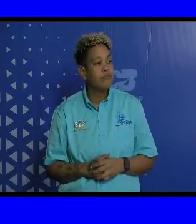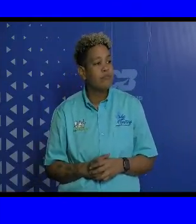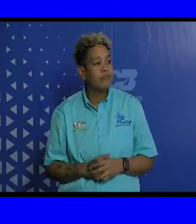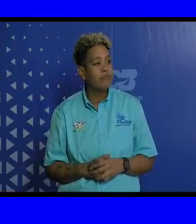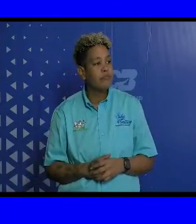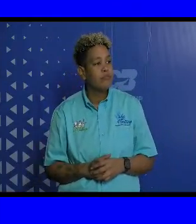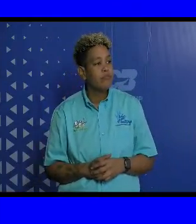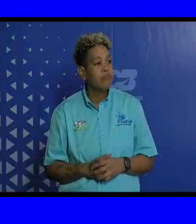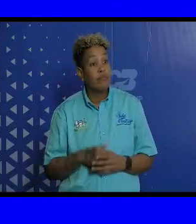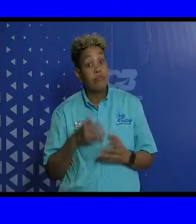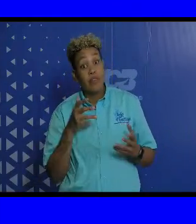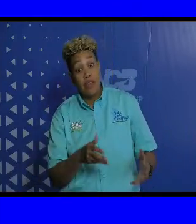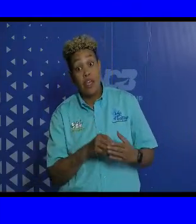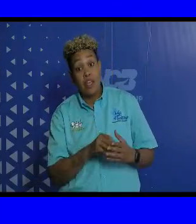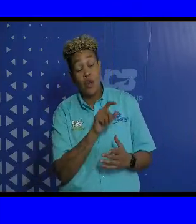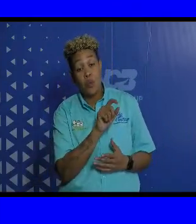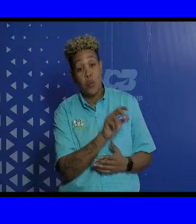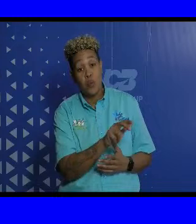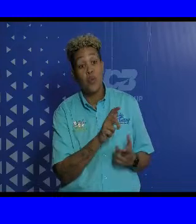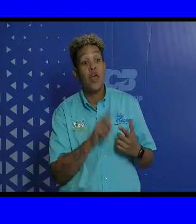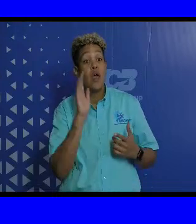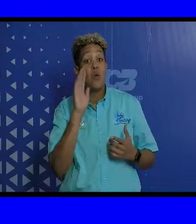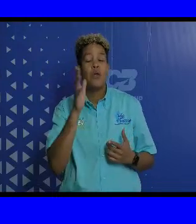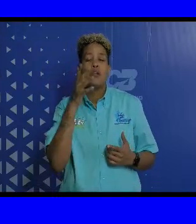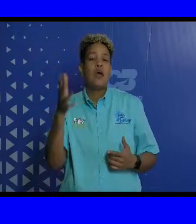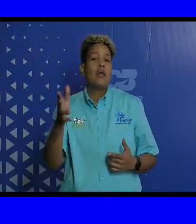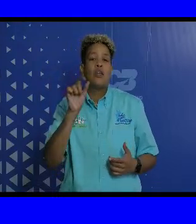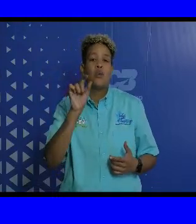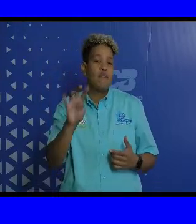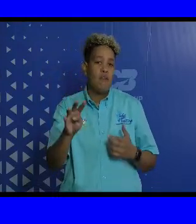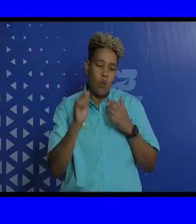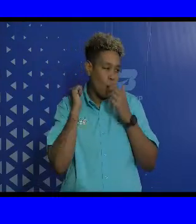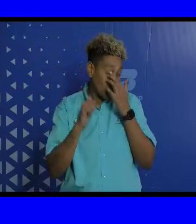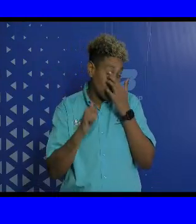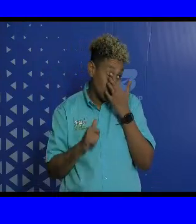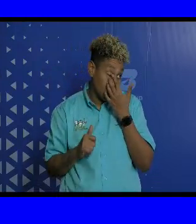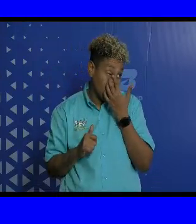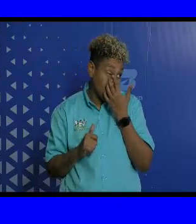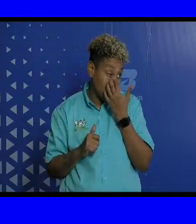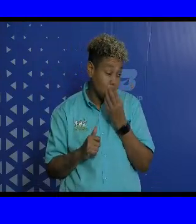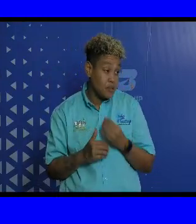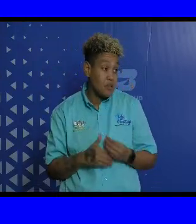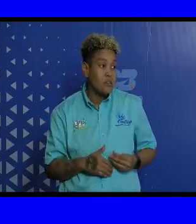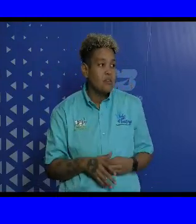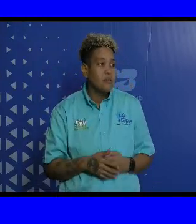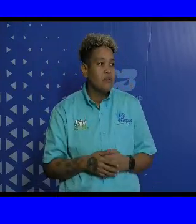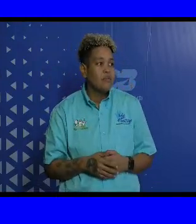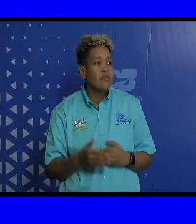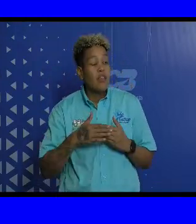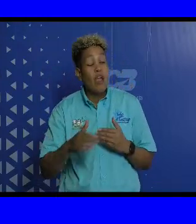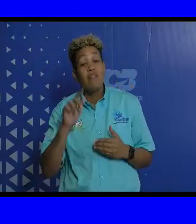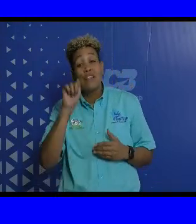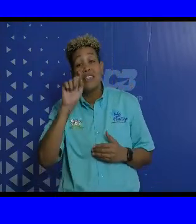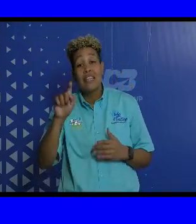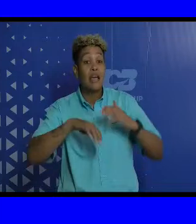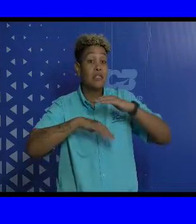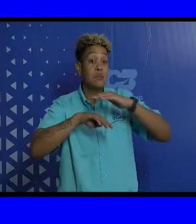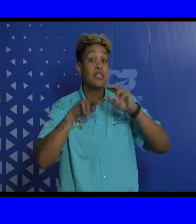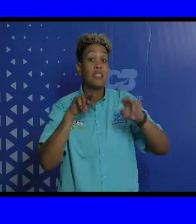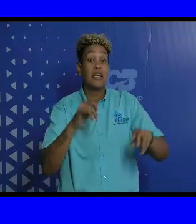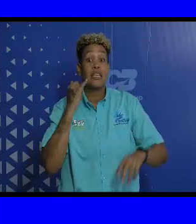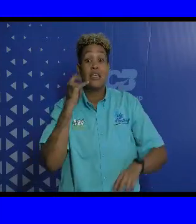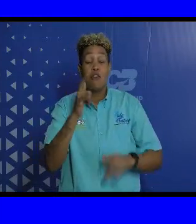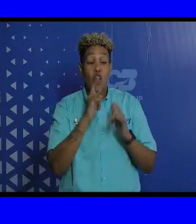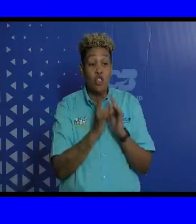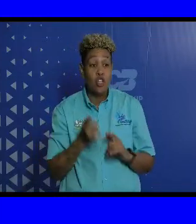expenses that were there in 2023 and will not be there in 2024. On an after-tax basis, if